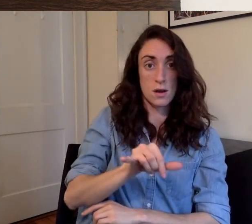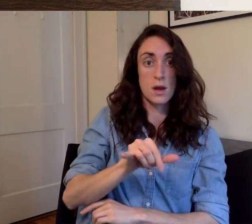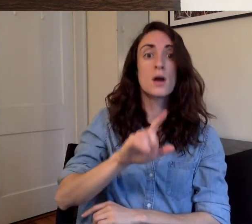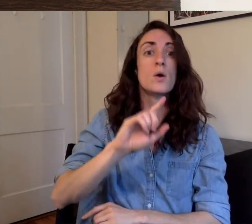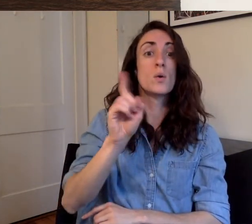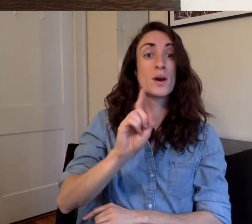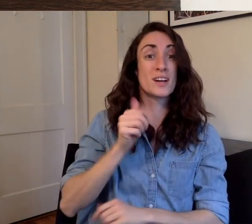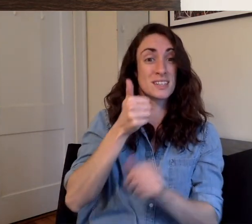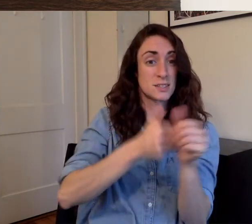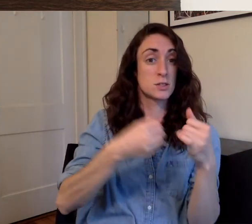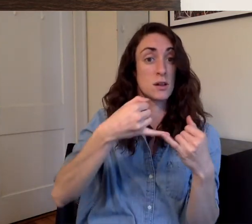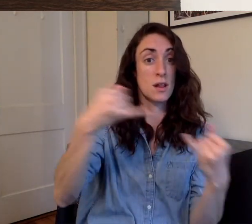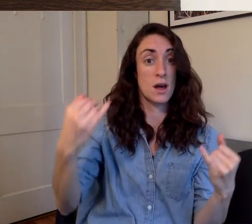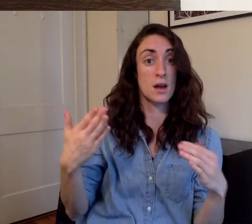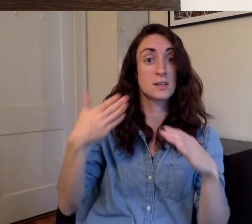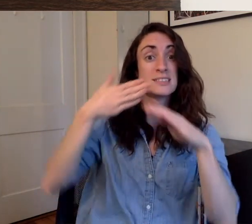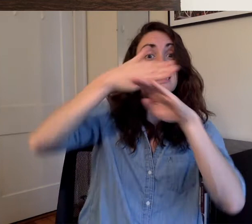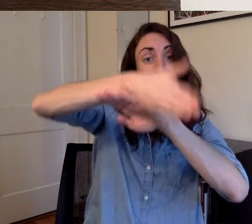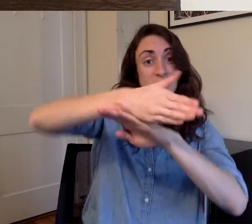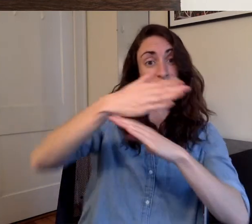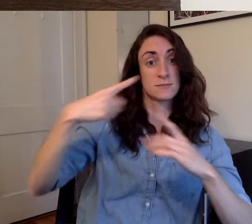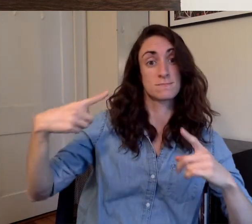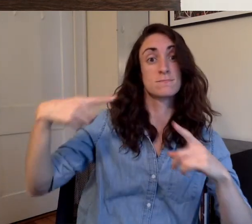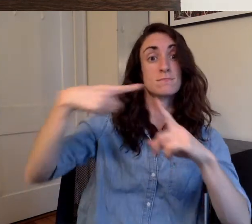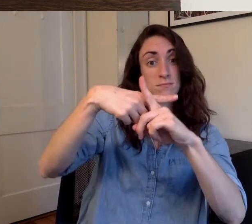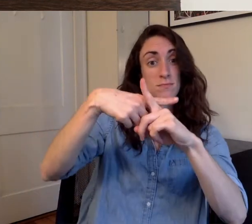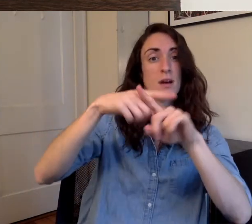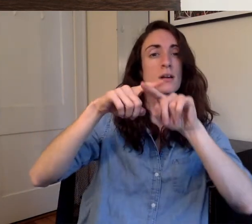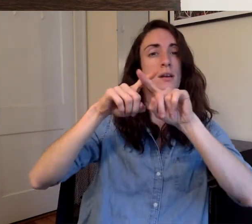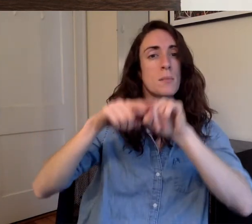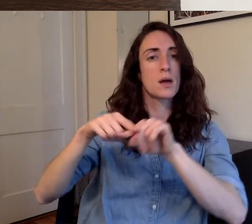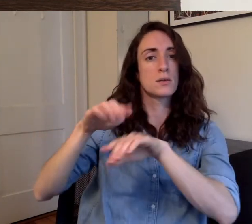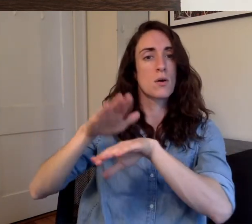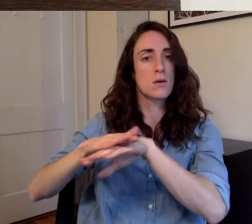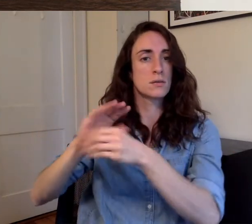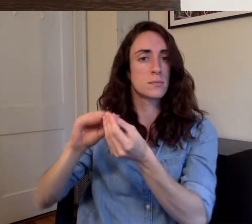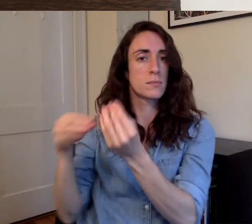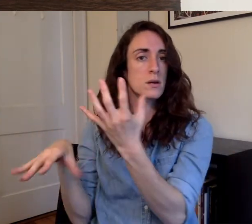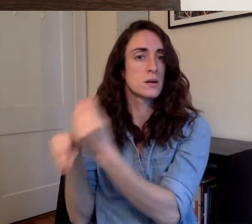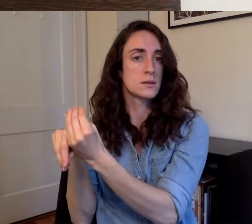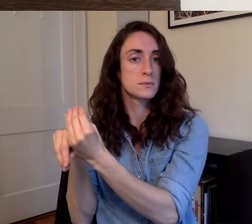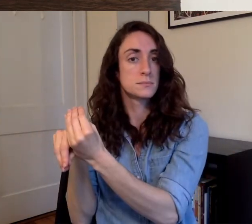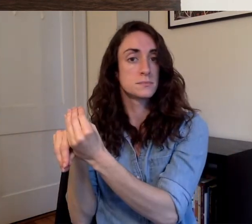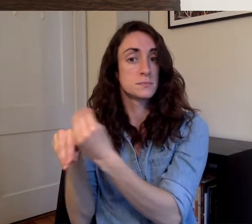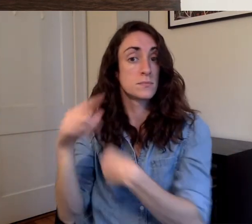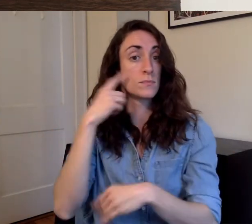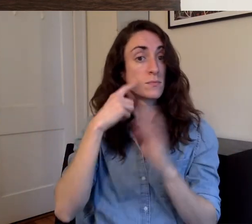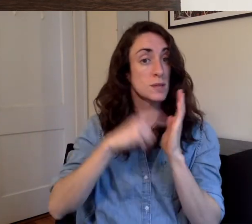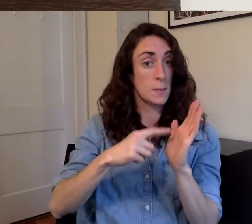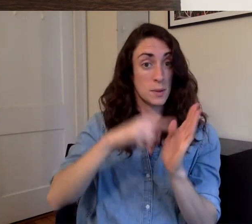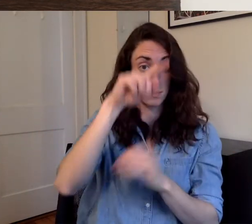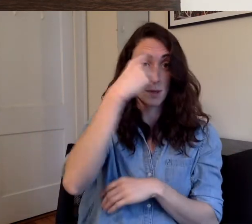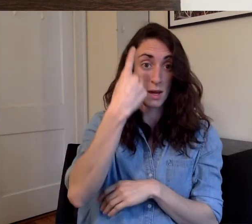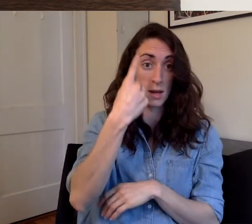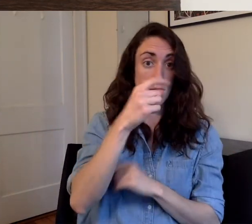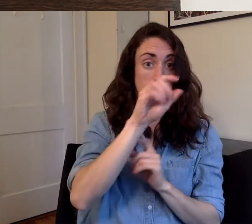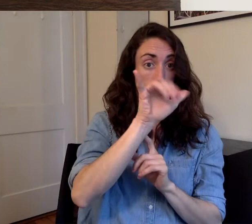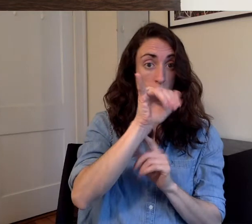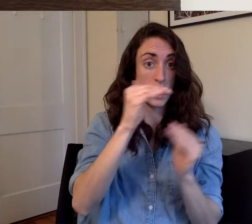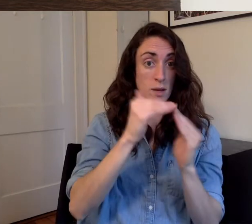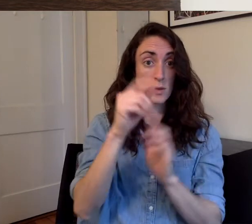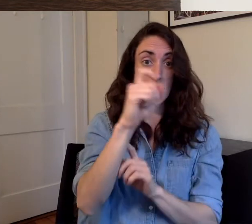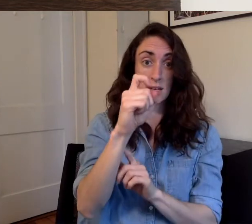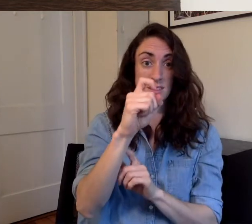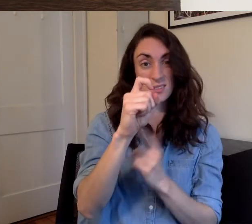And if you look at the y-axis, you can see that where each function intersects the y-axis is dependent on the number that's being added, the constant